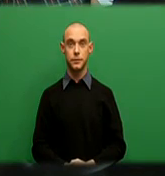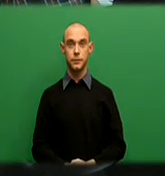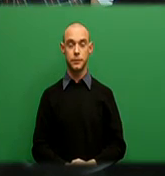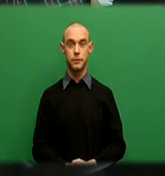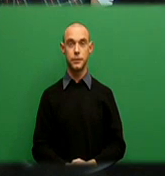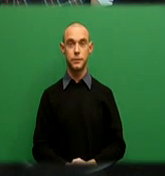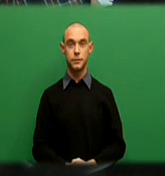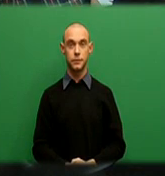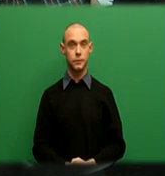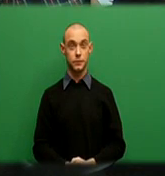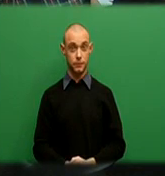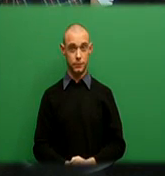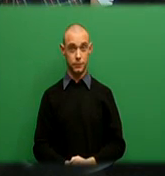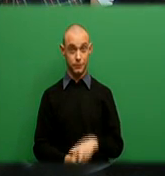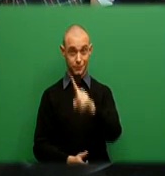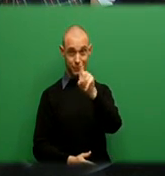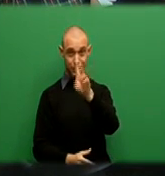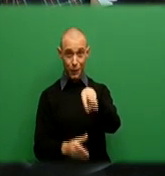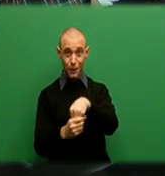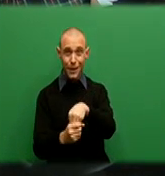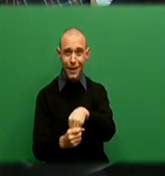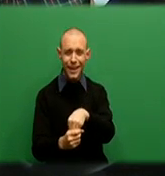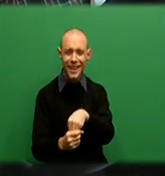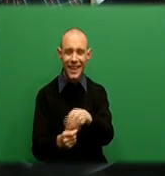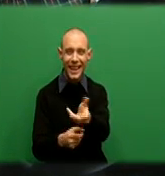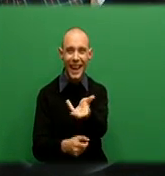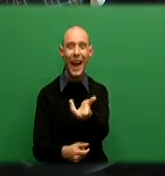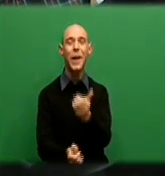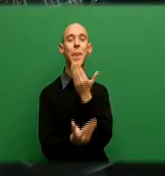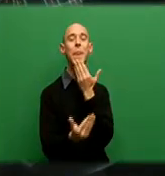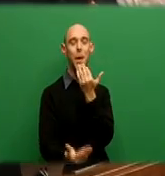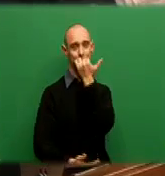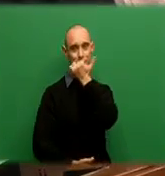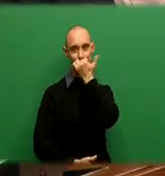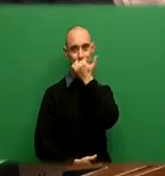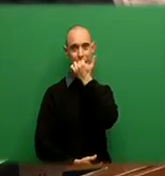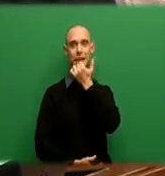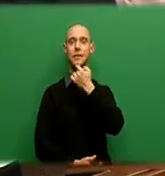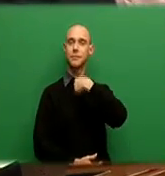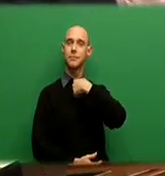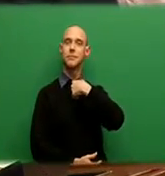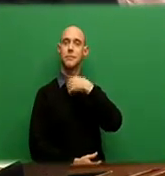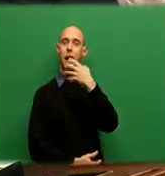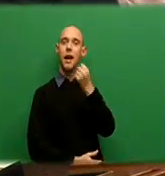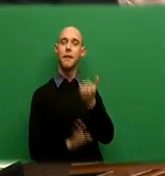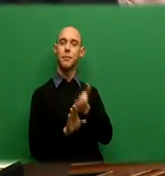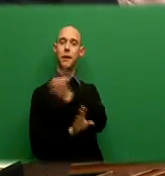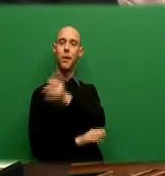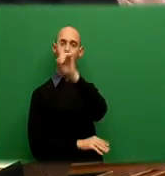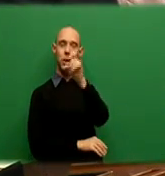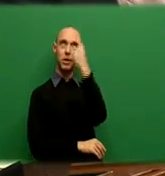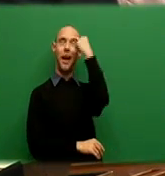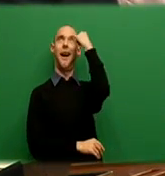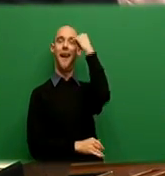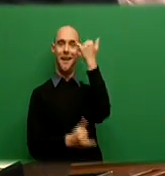You have now thought of a question. Yeah. Miriam. Thank you. Sorry, I did have this question before, and I only just remembered it